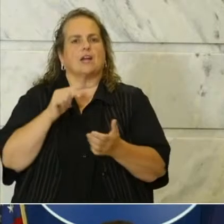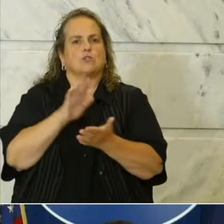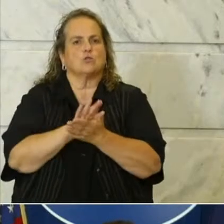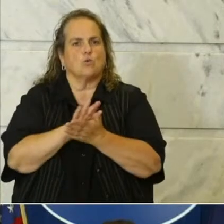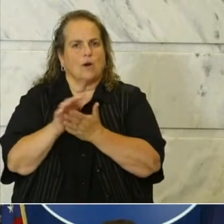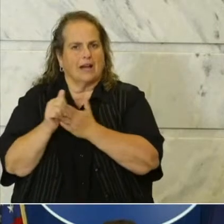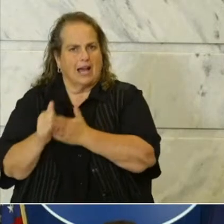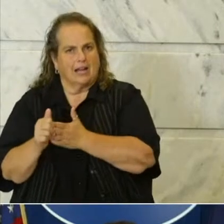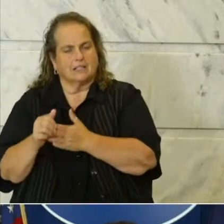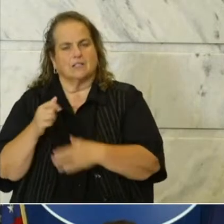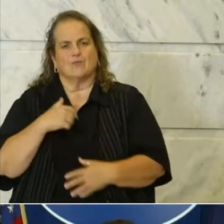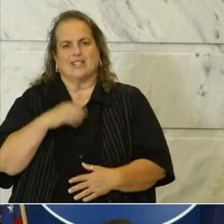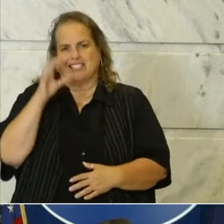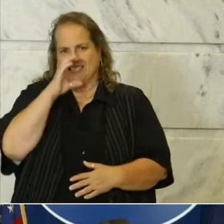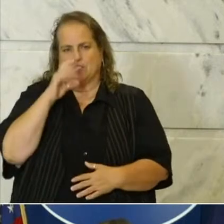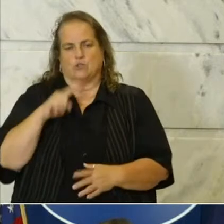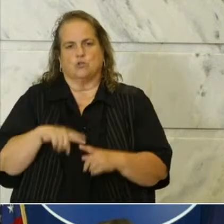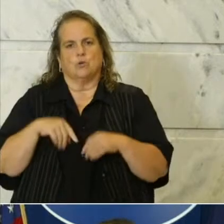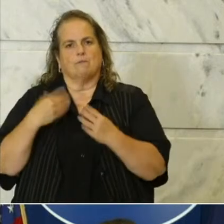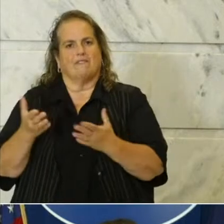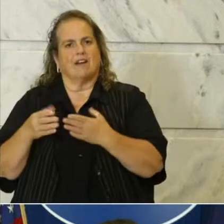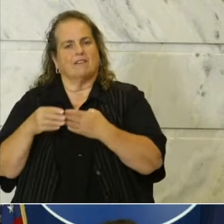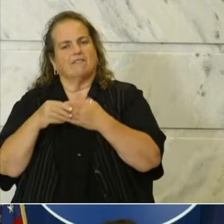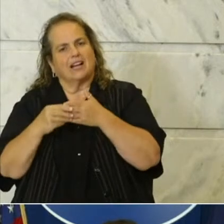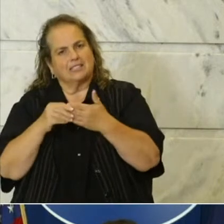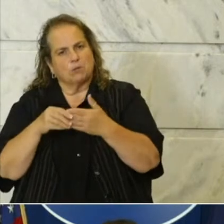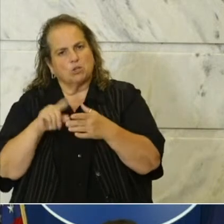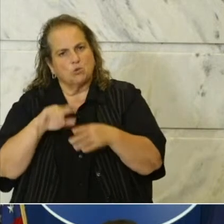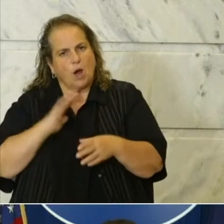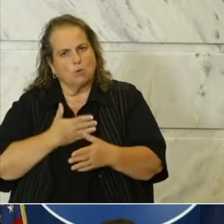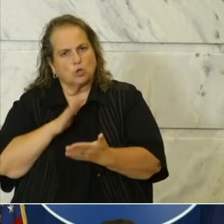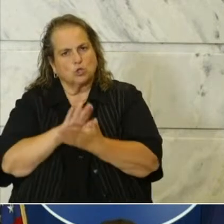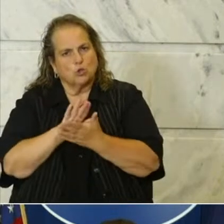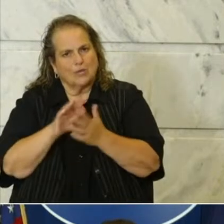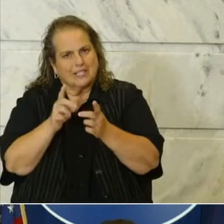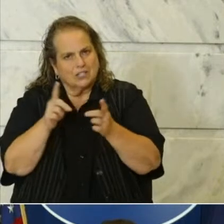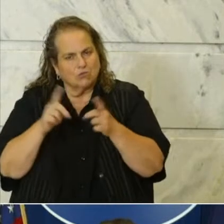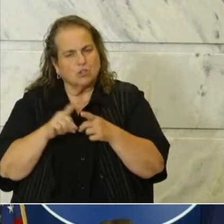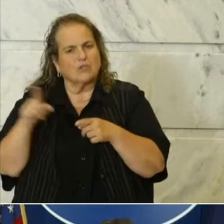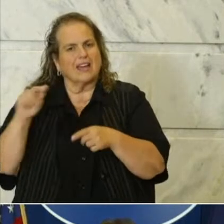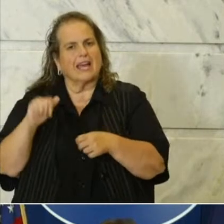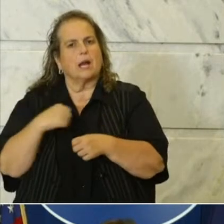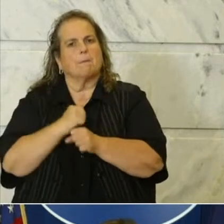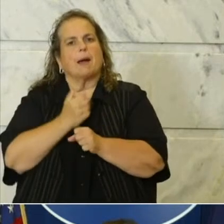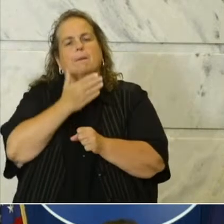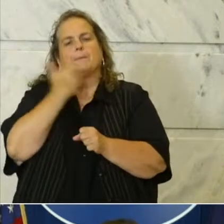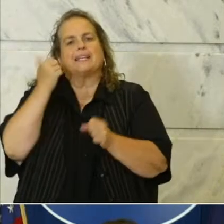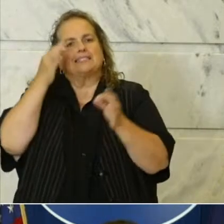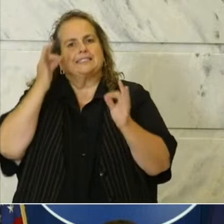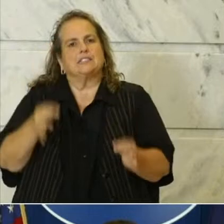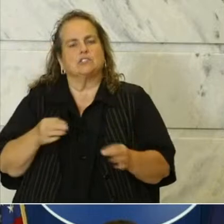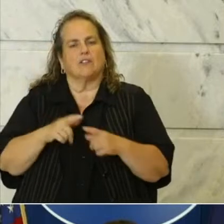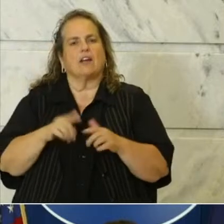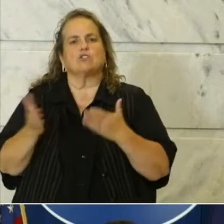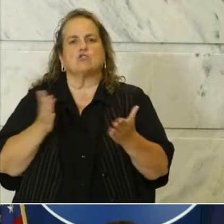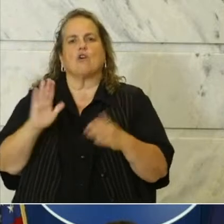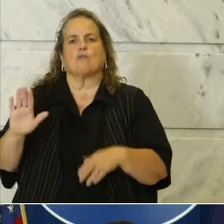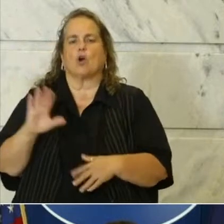We sought to give leeway to our school districts so that they could make informed decisions that best serve their unique